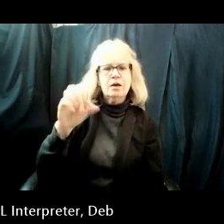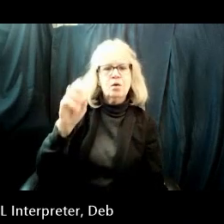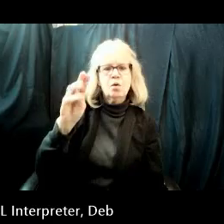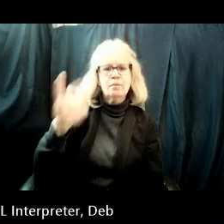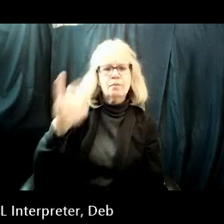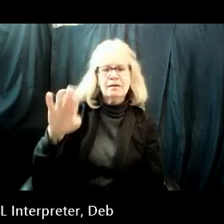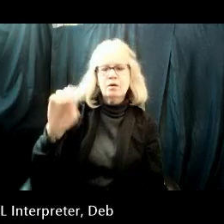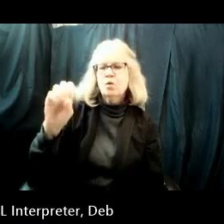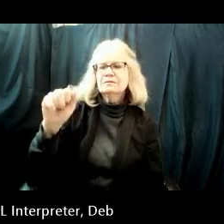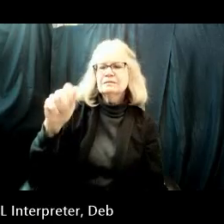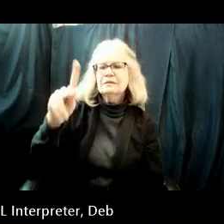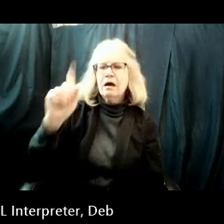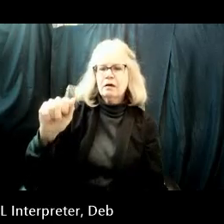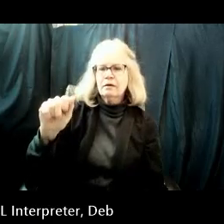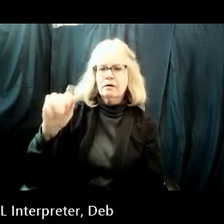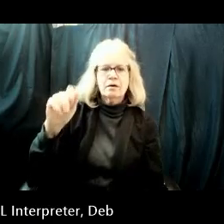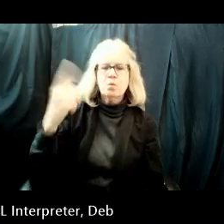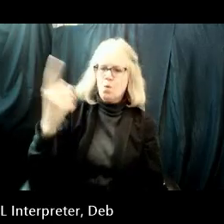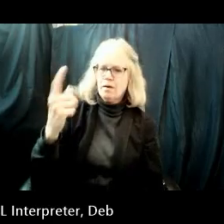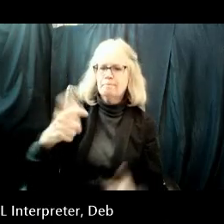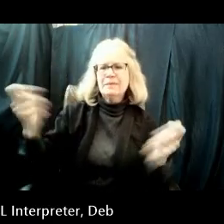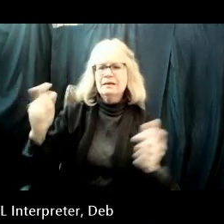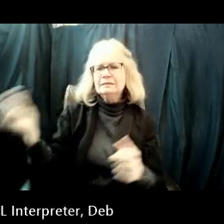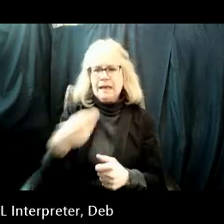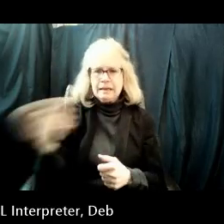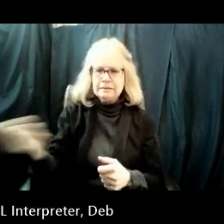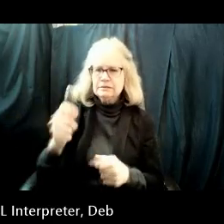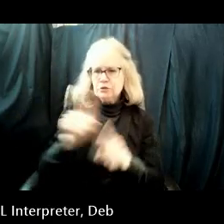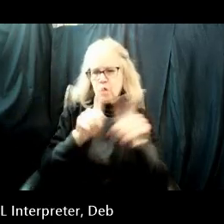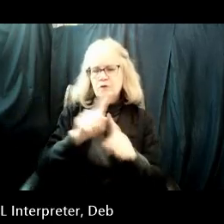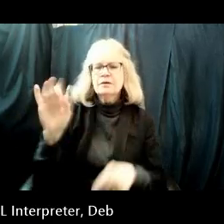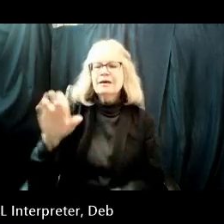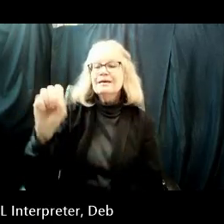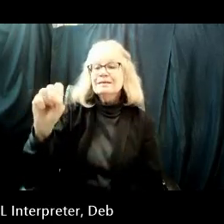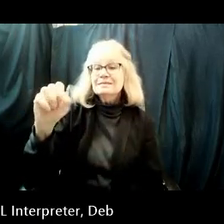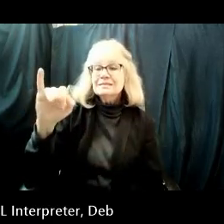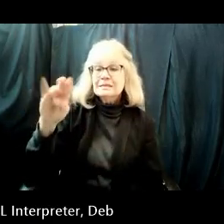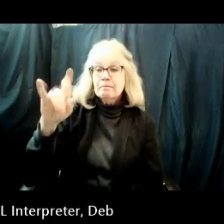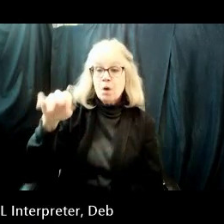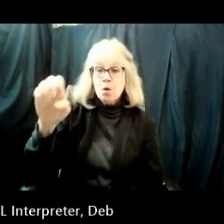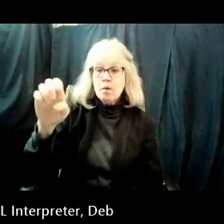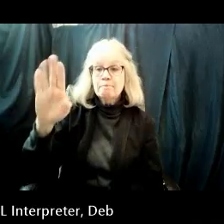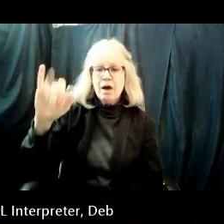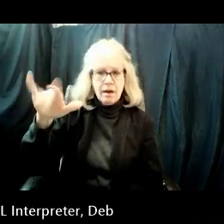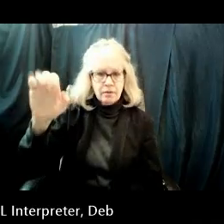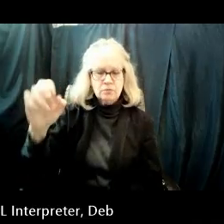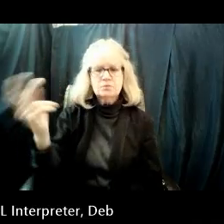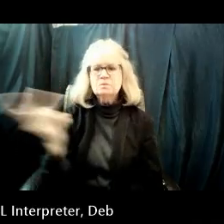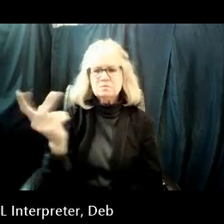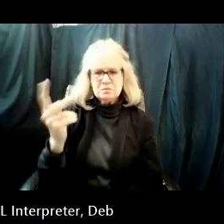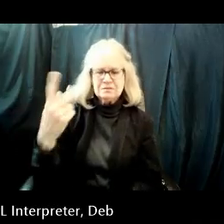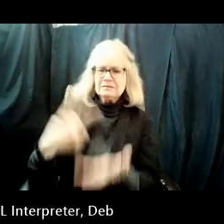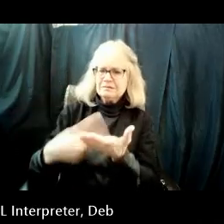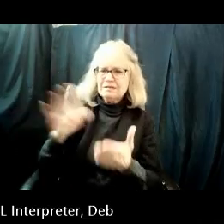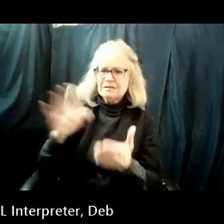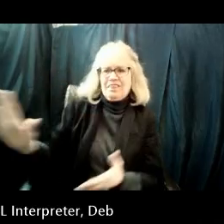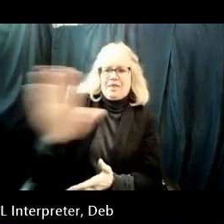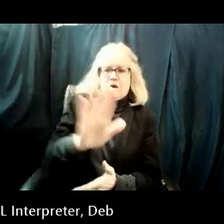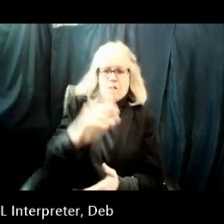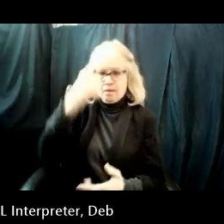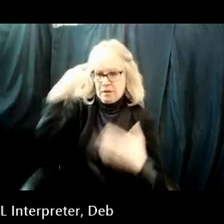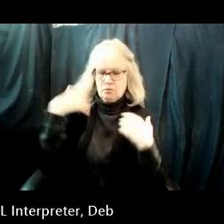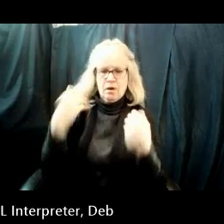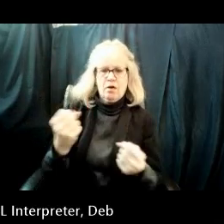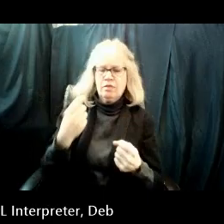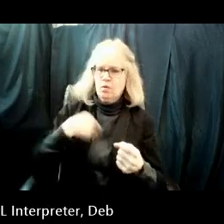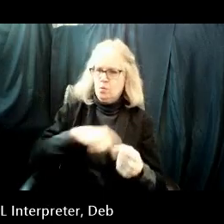big tennis stars, and Simone Biles in the Black community, the gymnast who talked about her own mental health, we saw significant spikes after they came